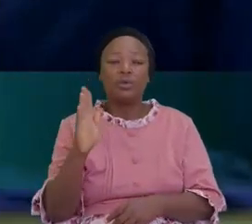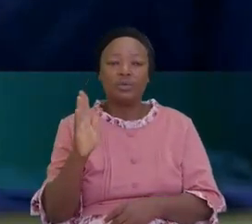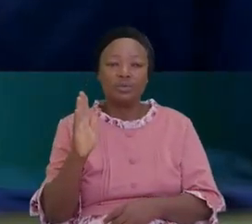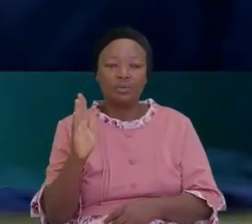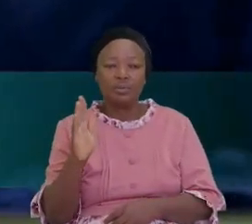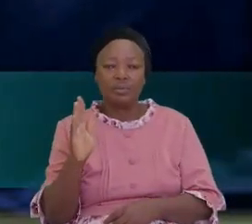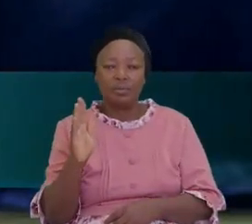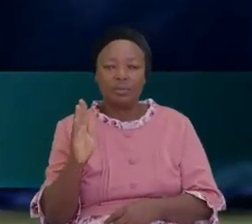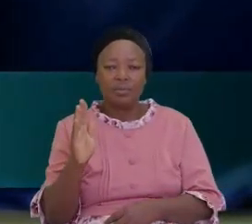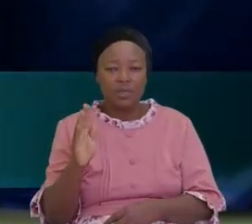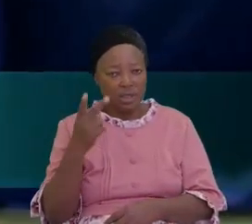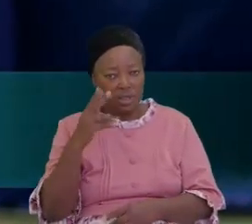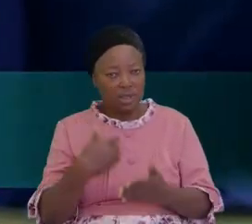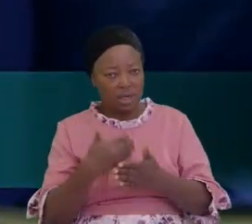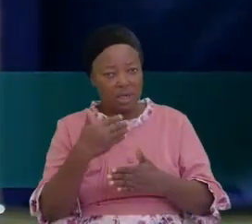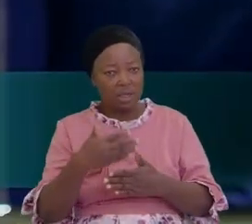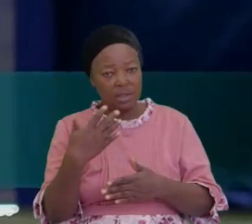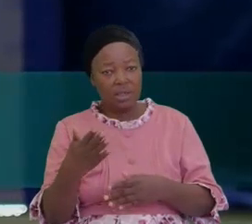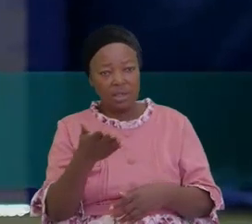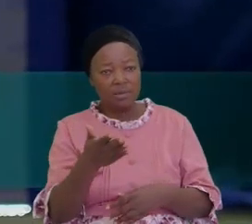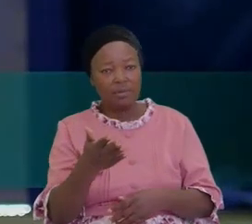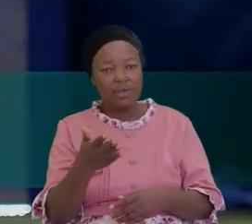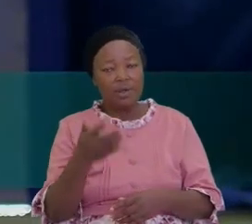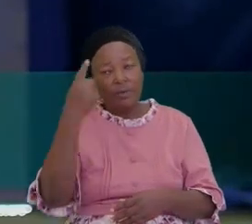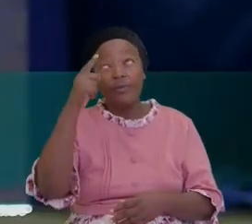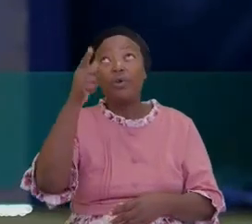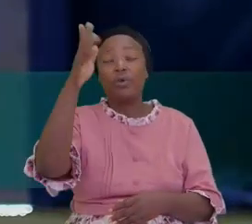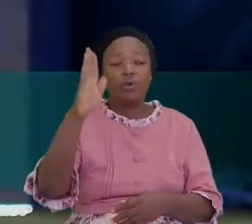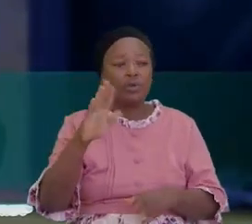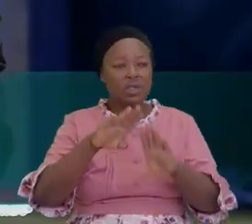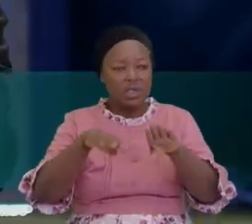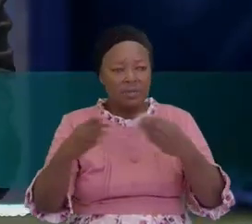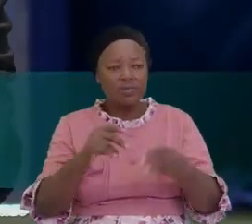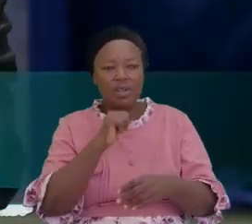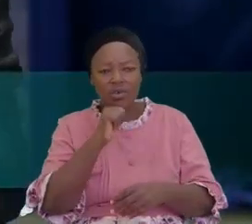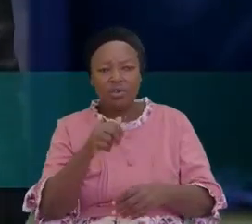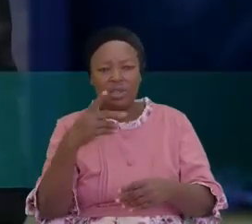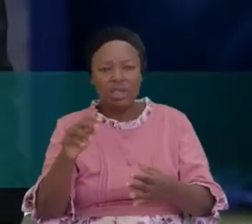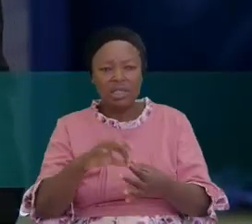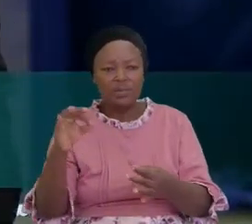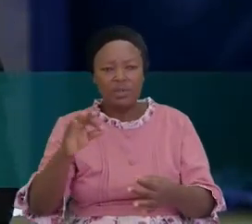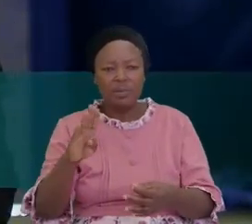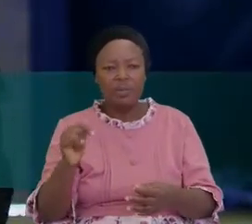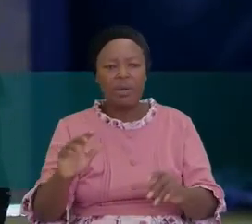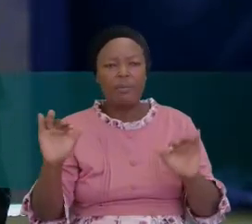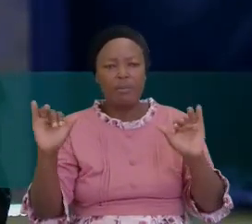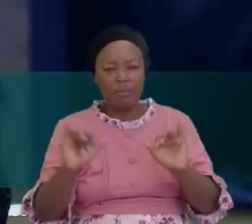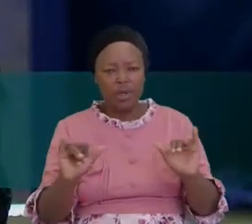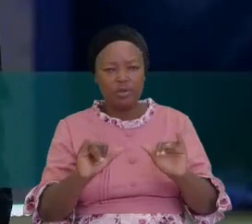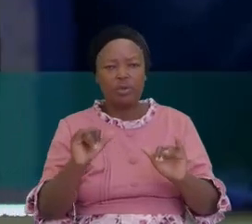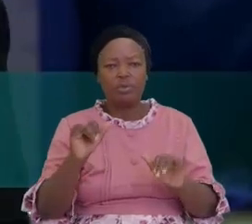Look at the next thing there. For God giveth not the Spirit by measure unto